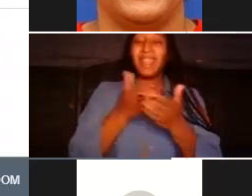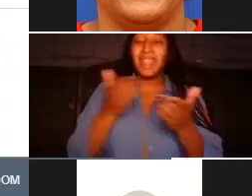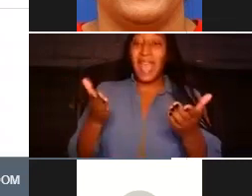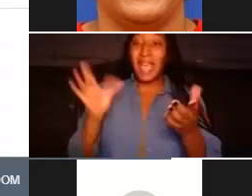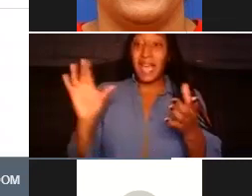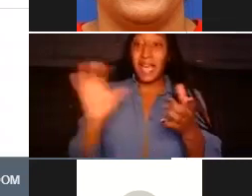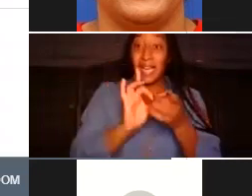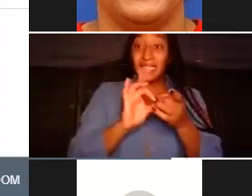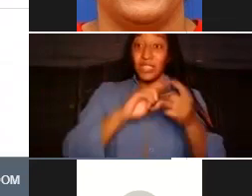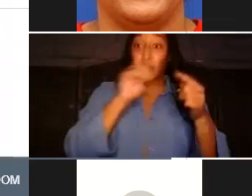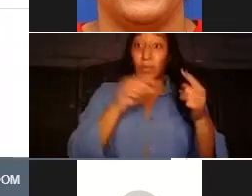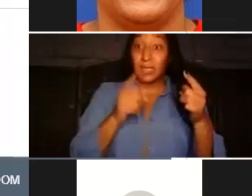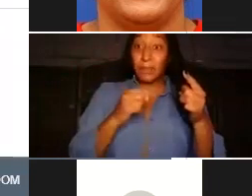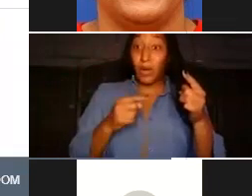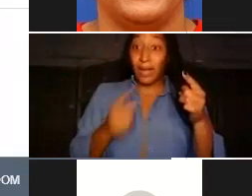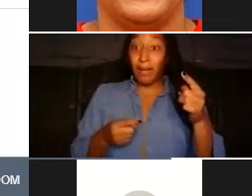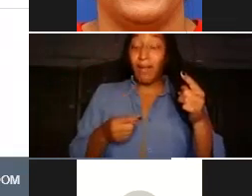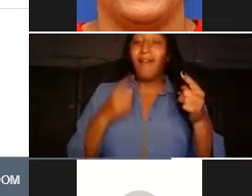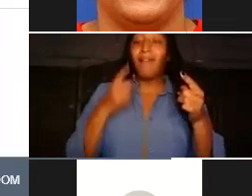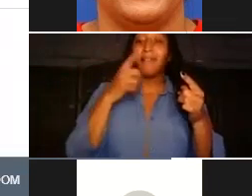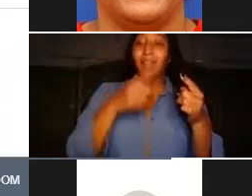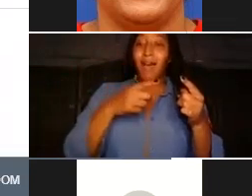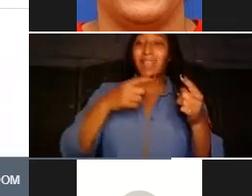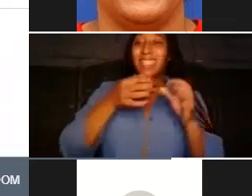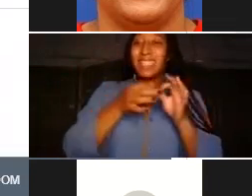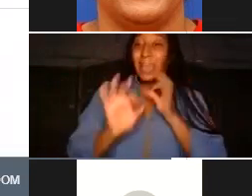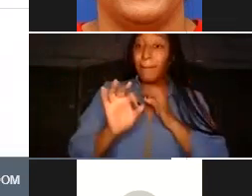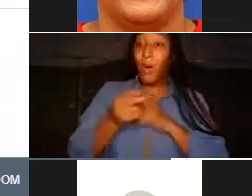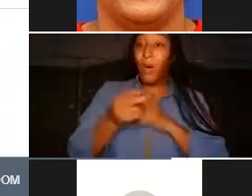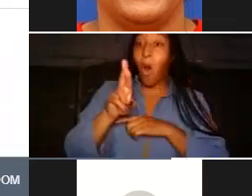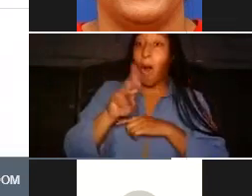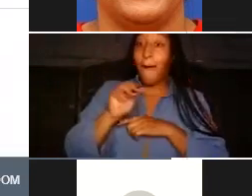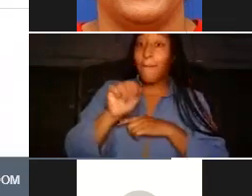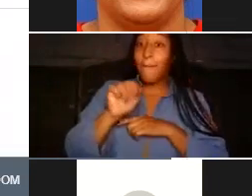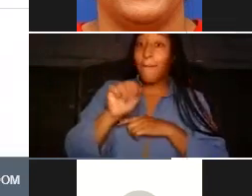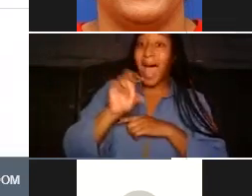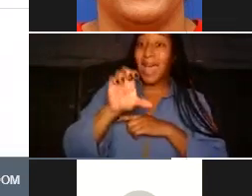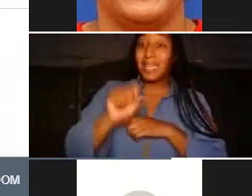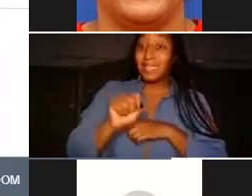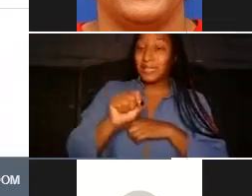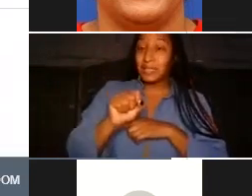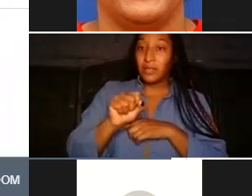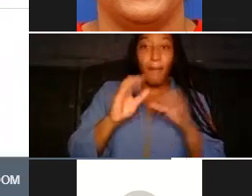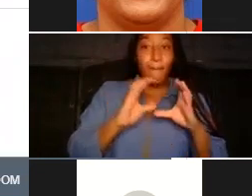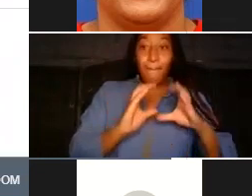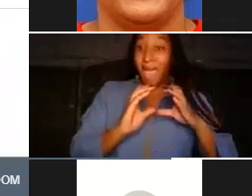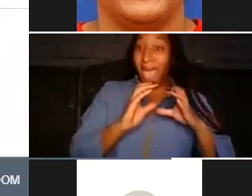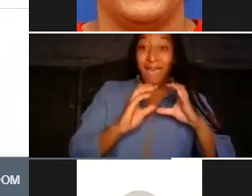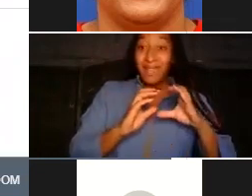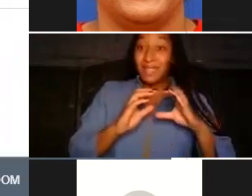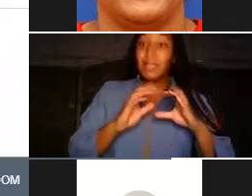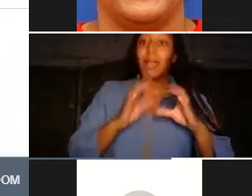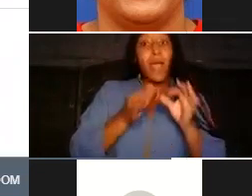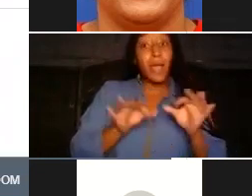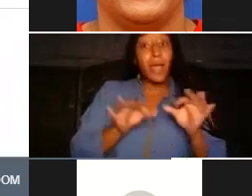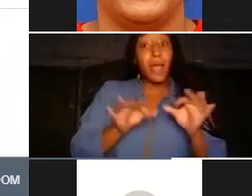period. But for our simple pendulum, the mass does not affect the period. The